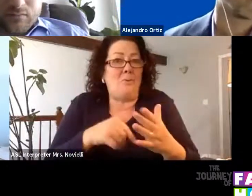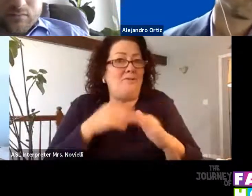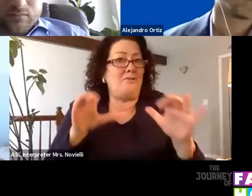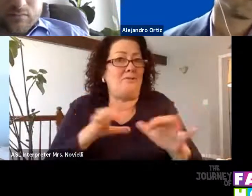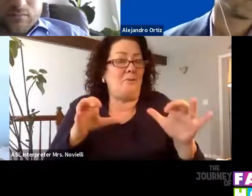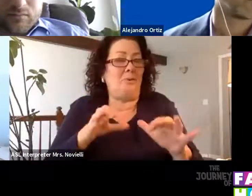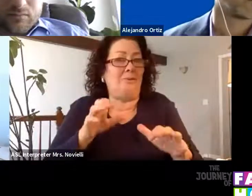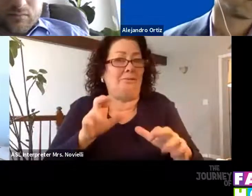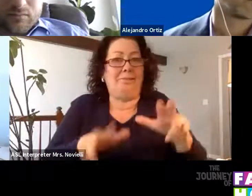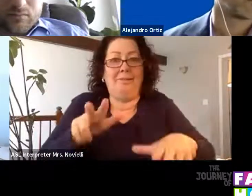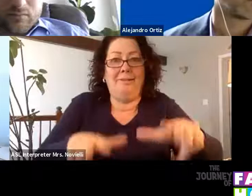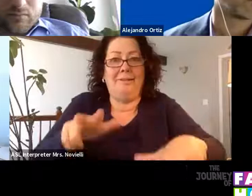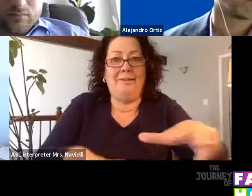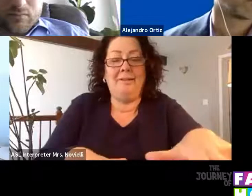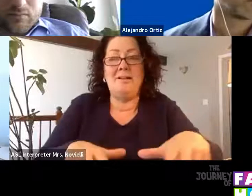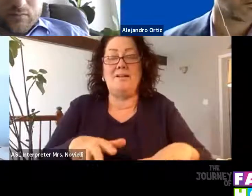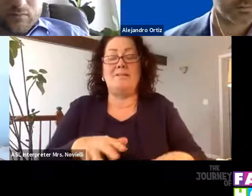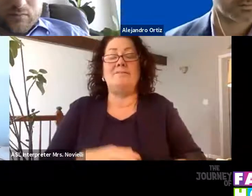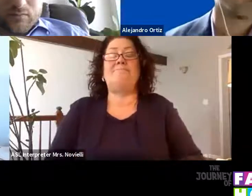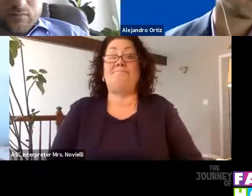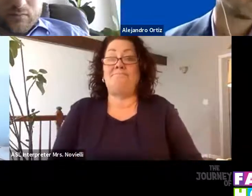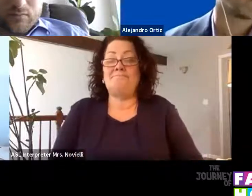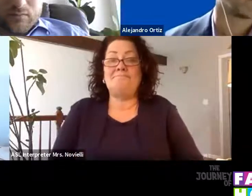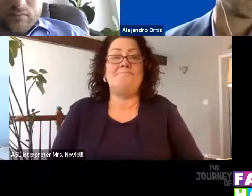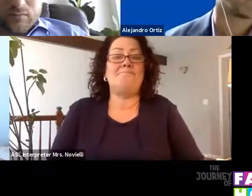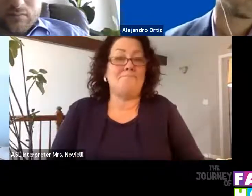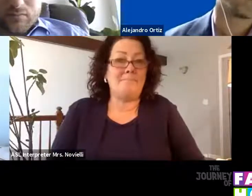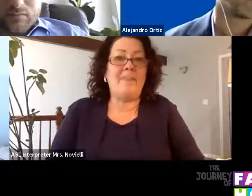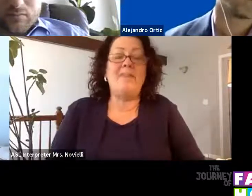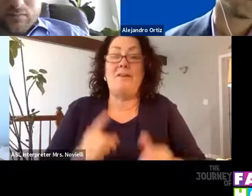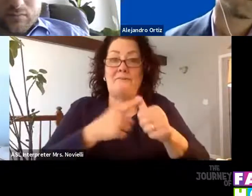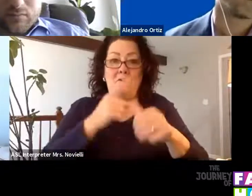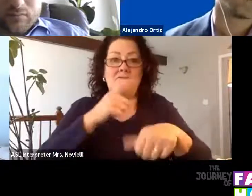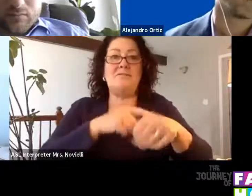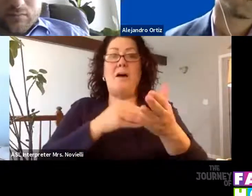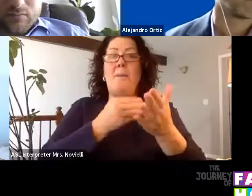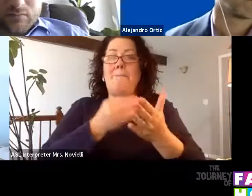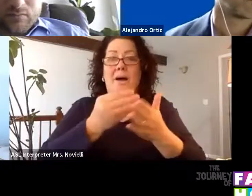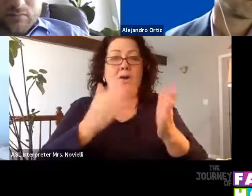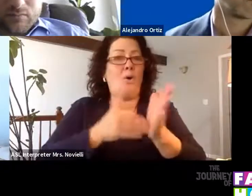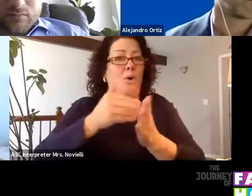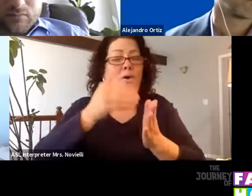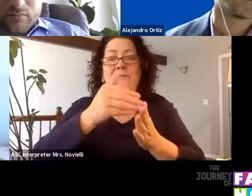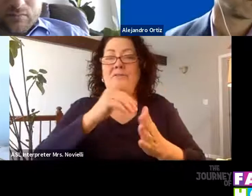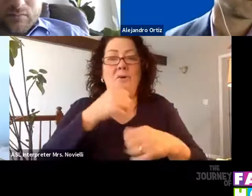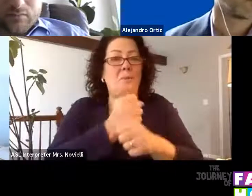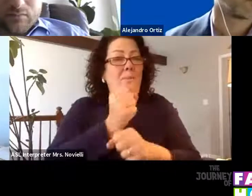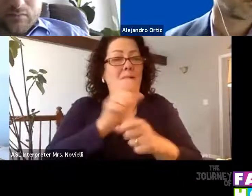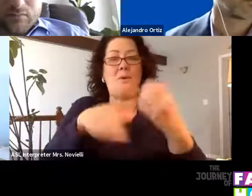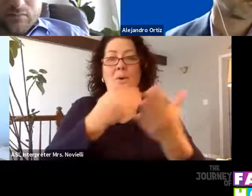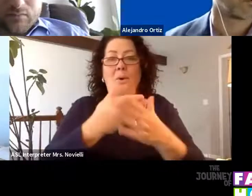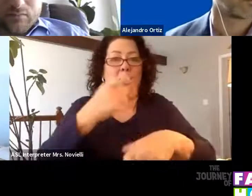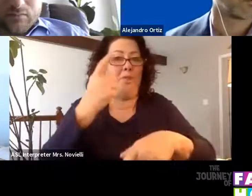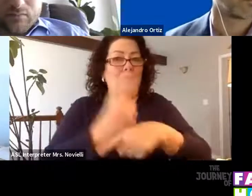up not crossing, you know, not dotting their I's and crossing their T's. And it's a very